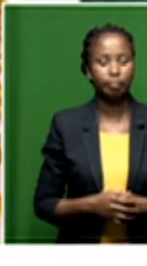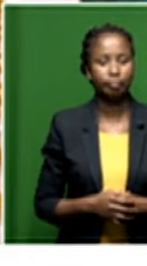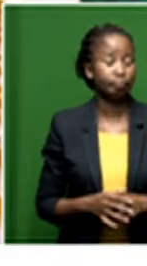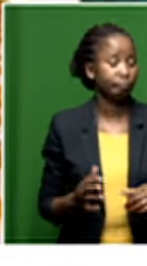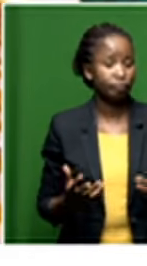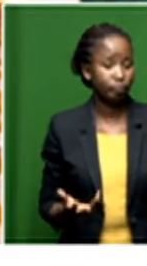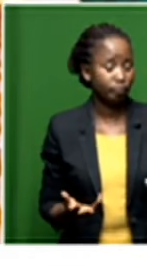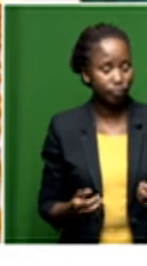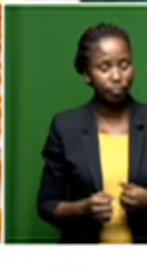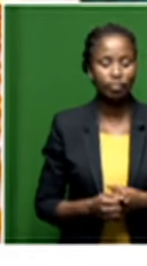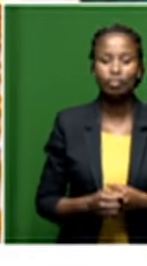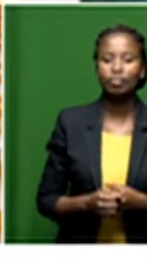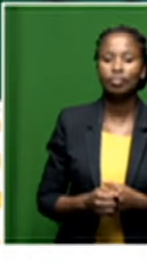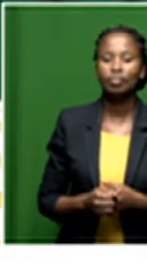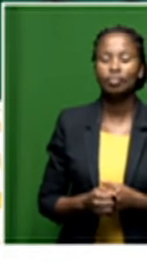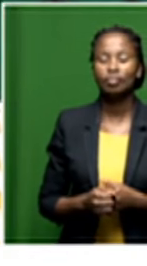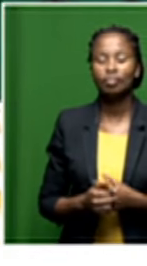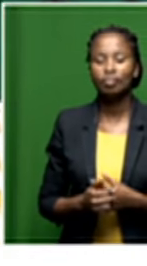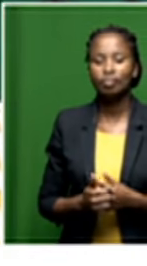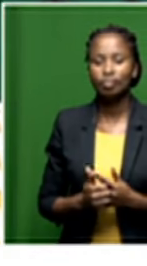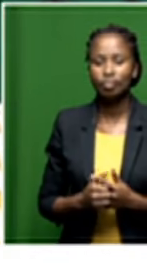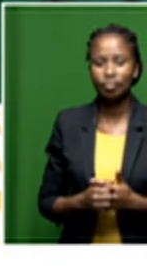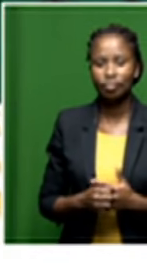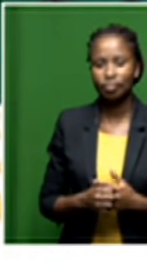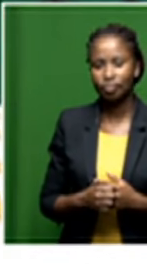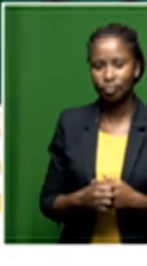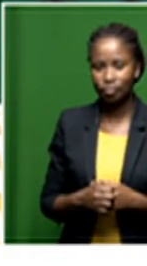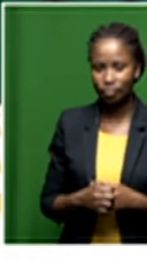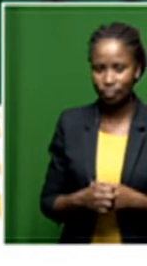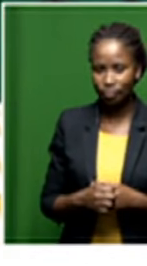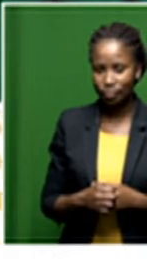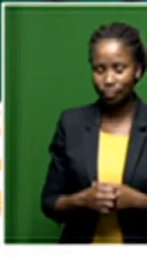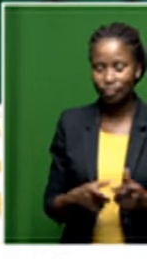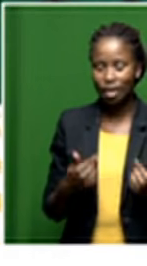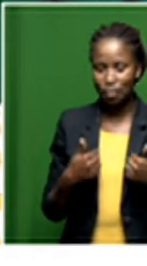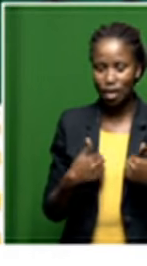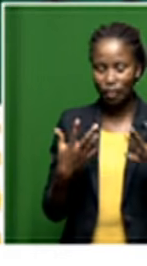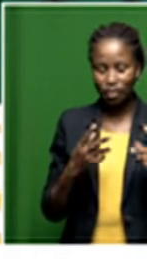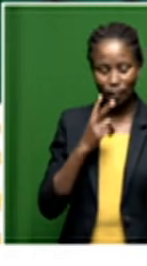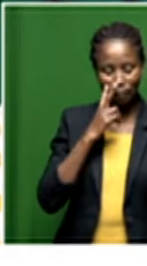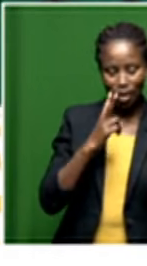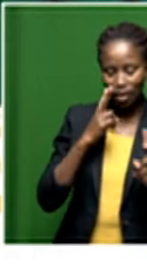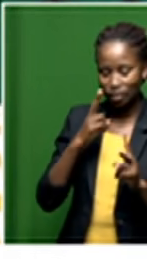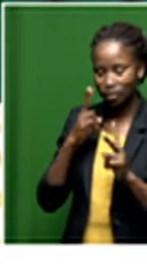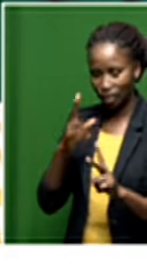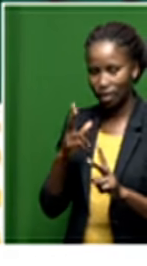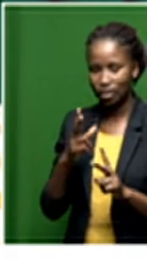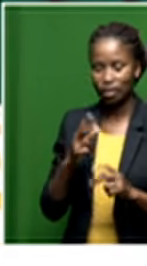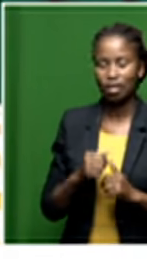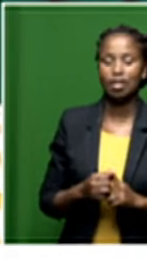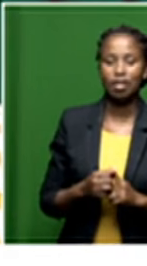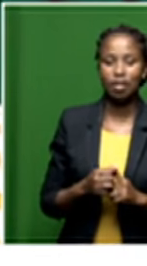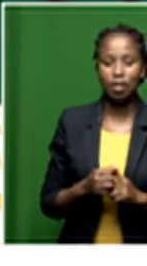Well, I went to a number of stations. I think the new